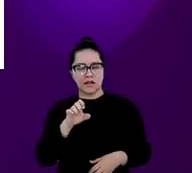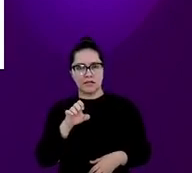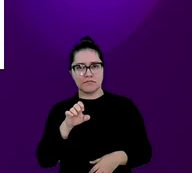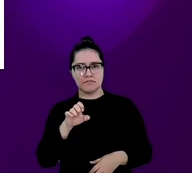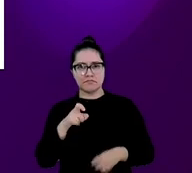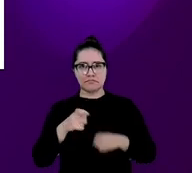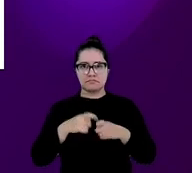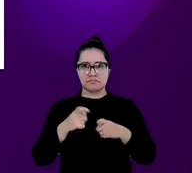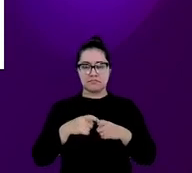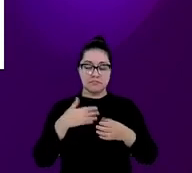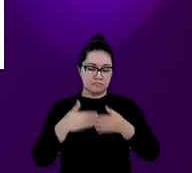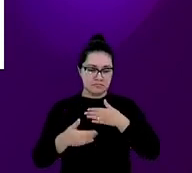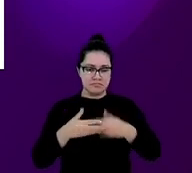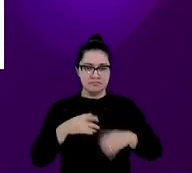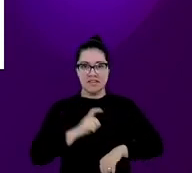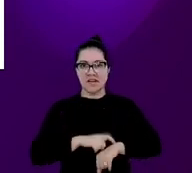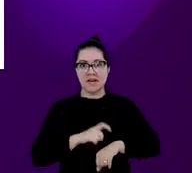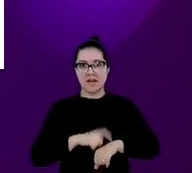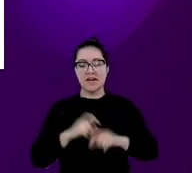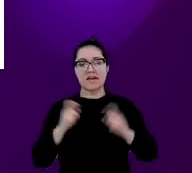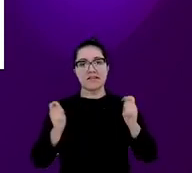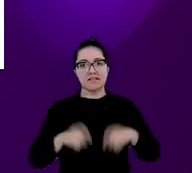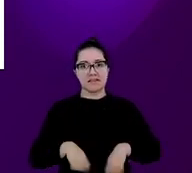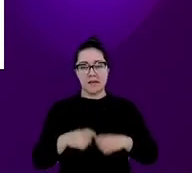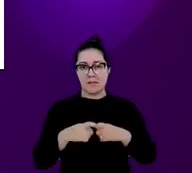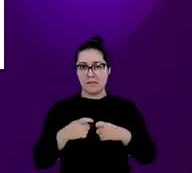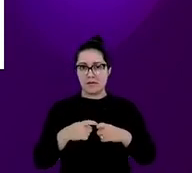will receive the best